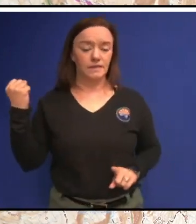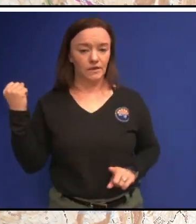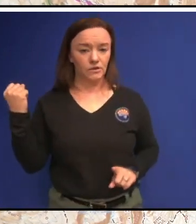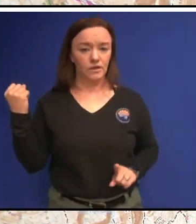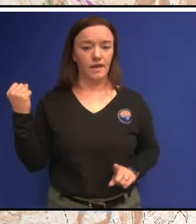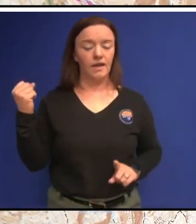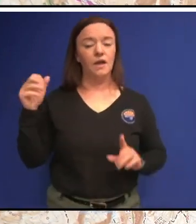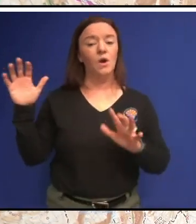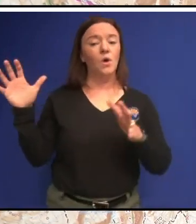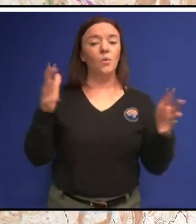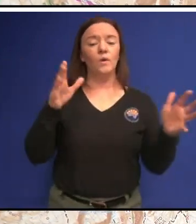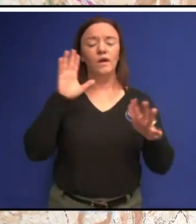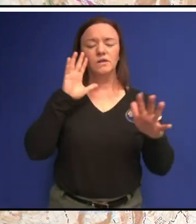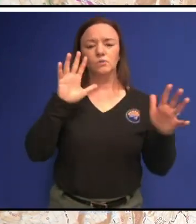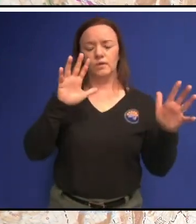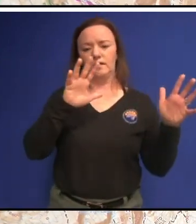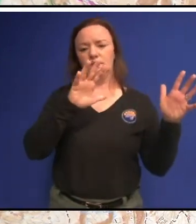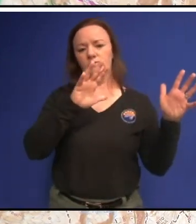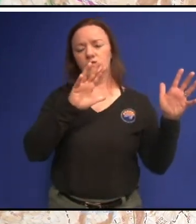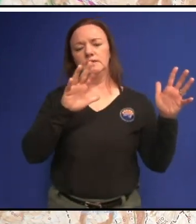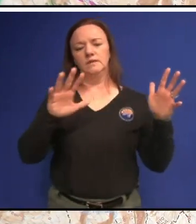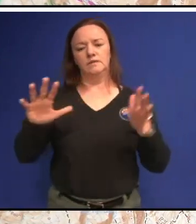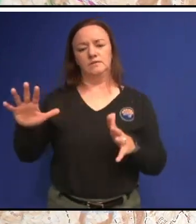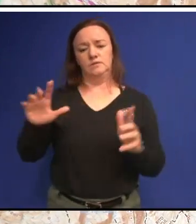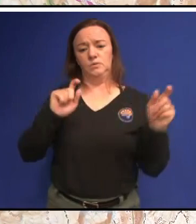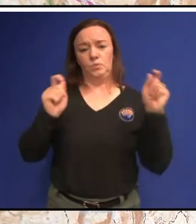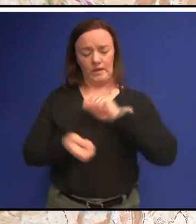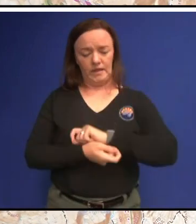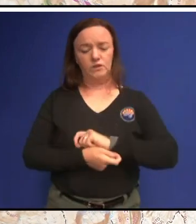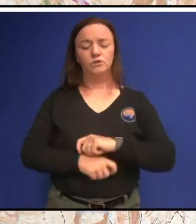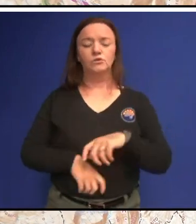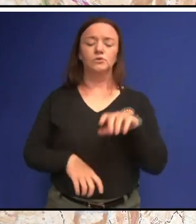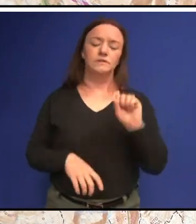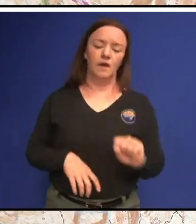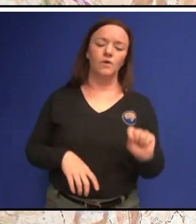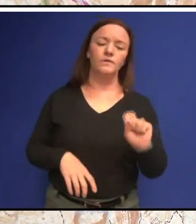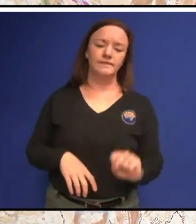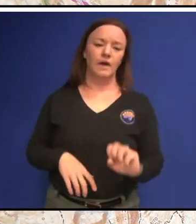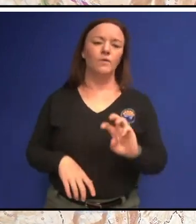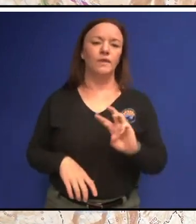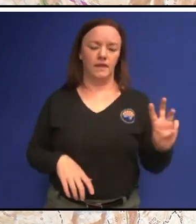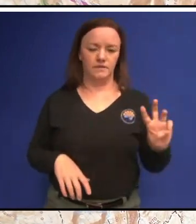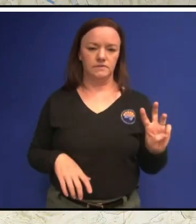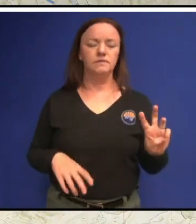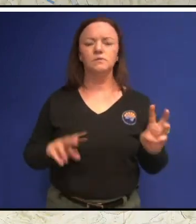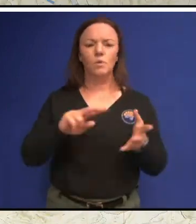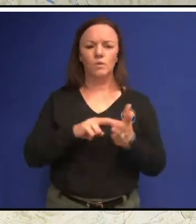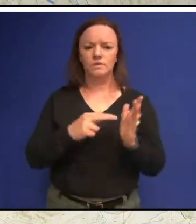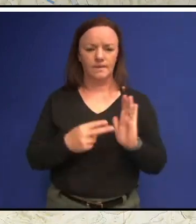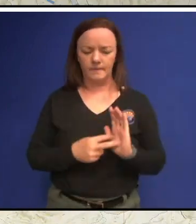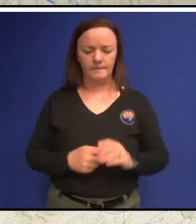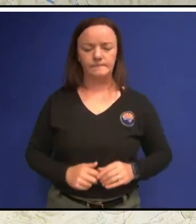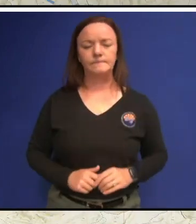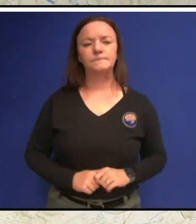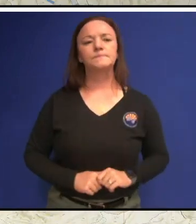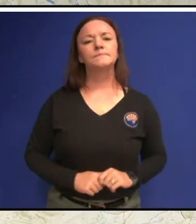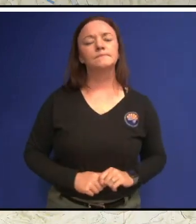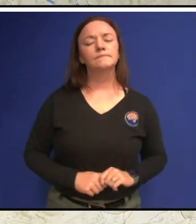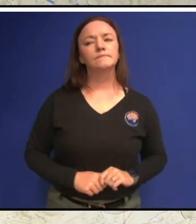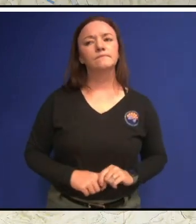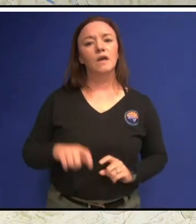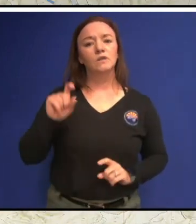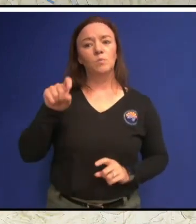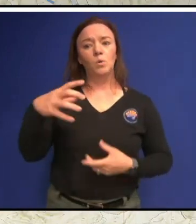winds are going to switch around to the south and then to the southeast. So what does that mean? Well, that's supposed to be accompanied by